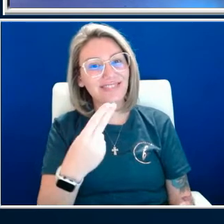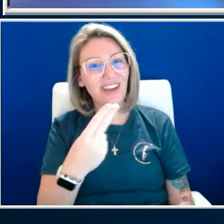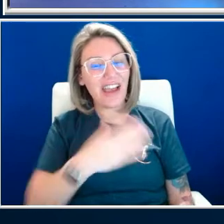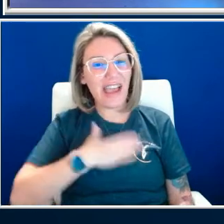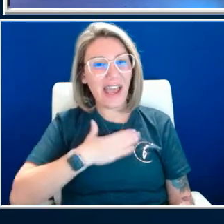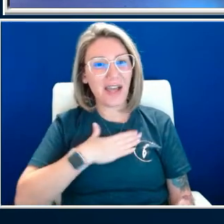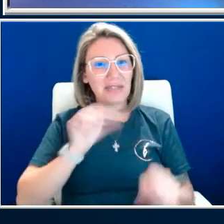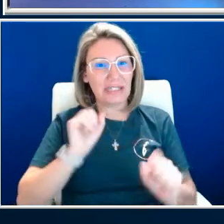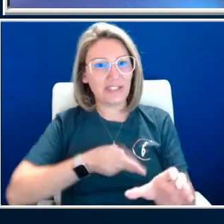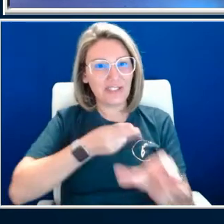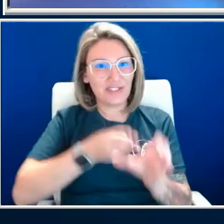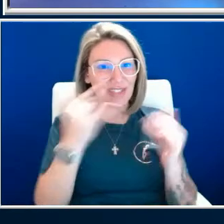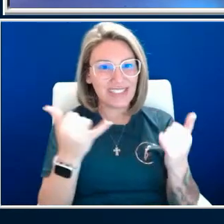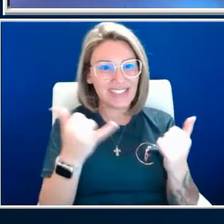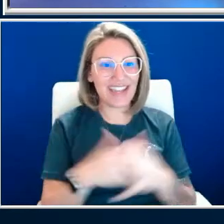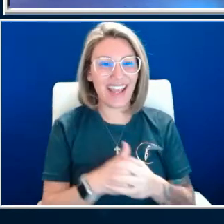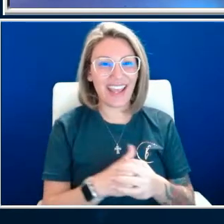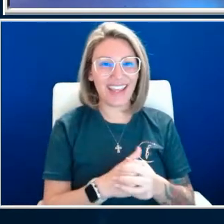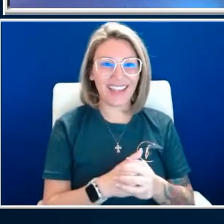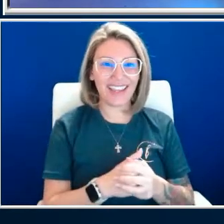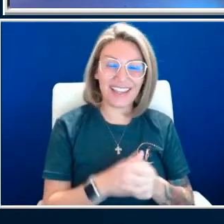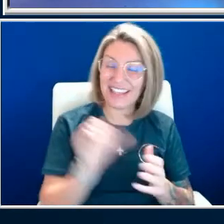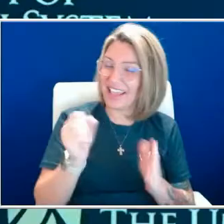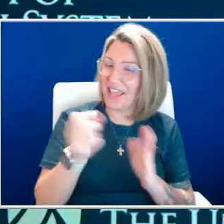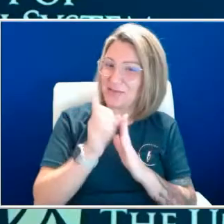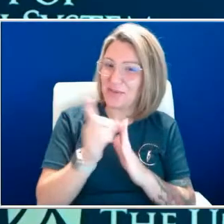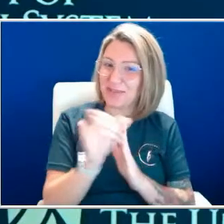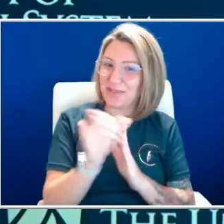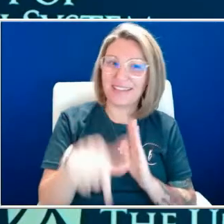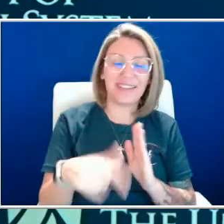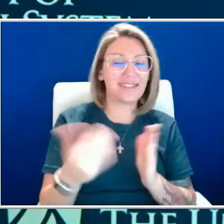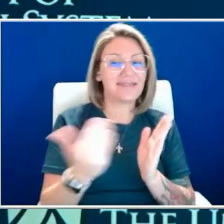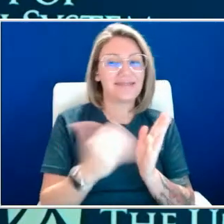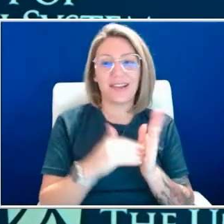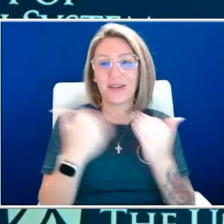today to see Jackie. It's great. I mean, moments like this, again, really